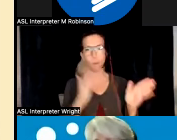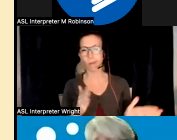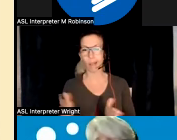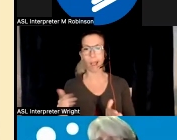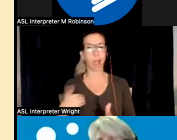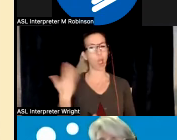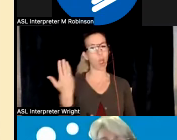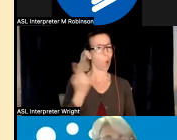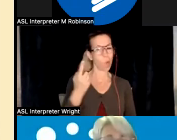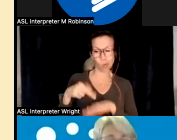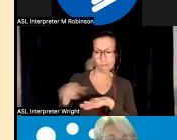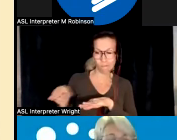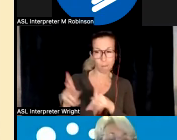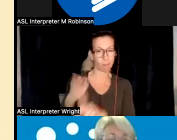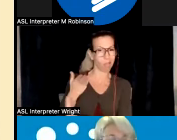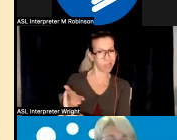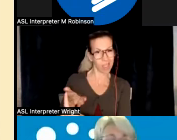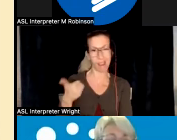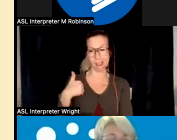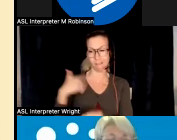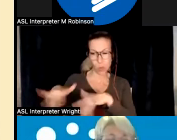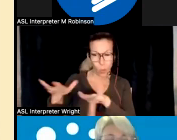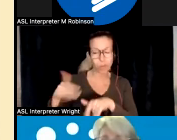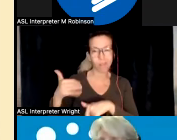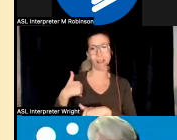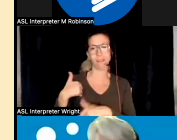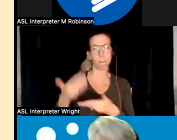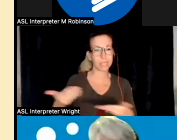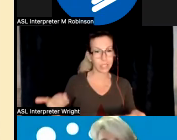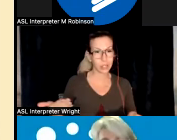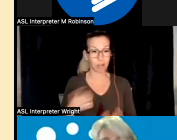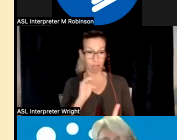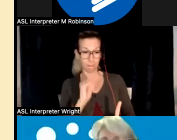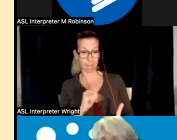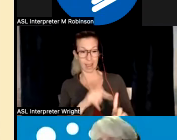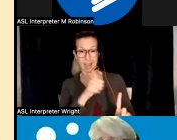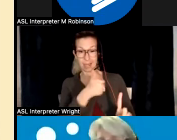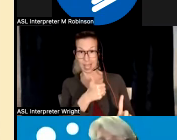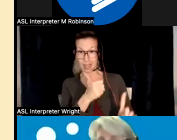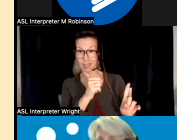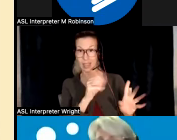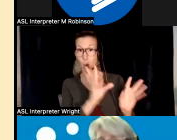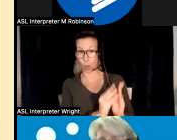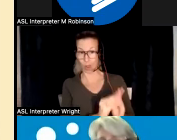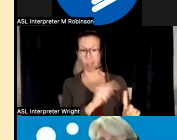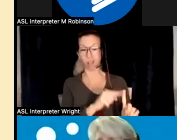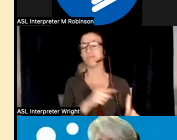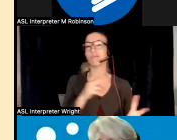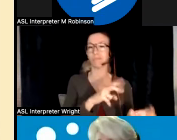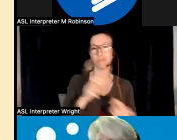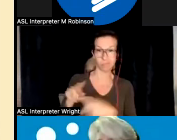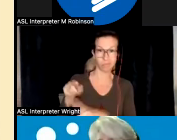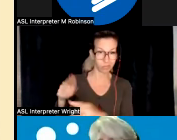has the recordings, it has the materials, and the recording from our May 10th webinar is up. You know, the